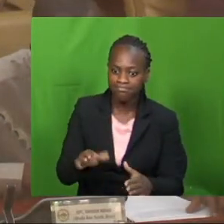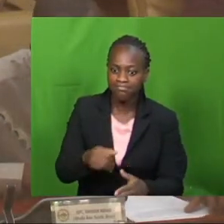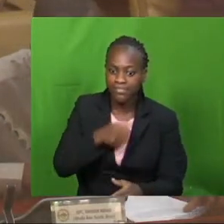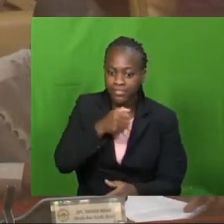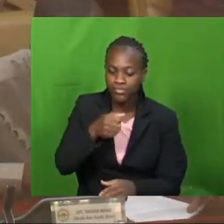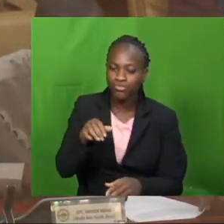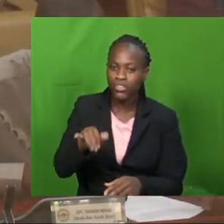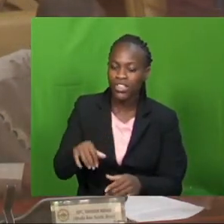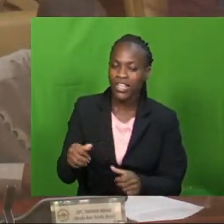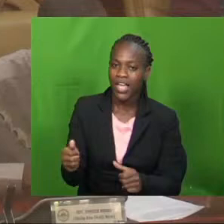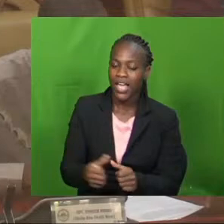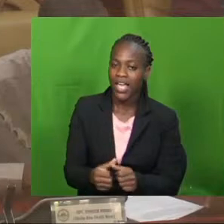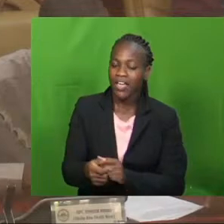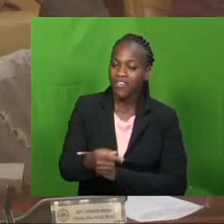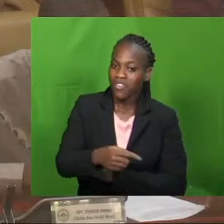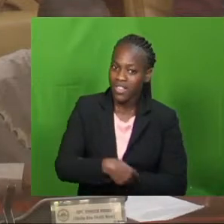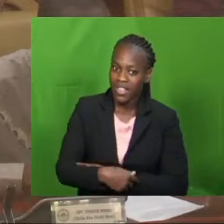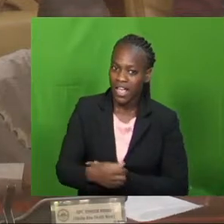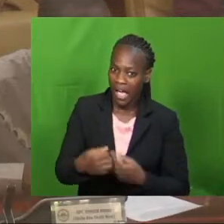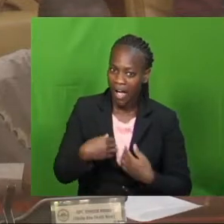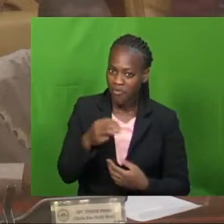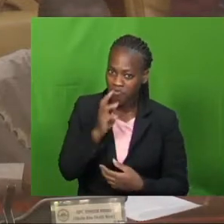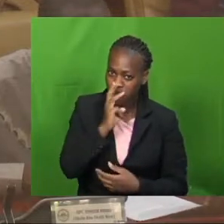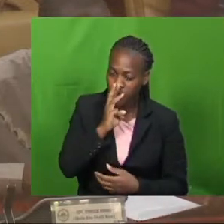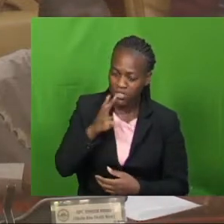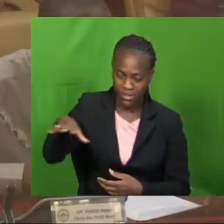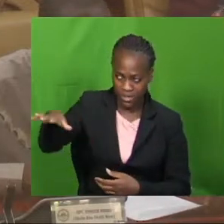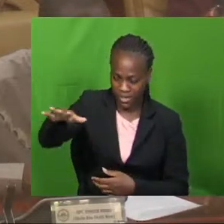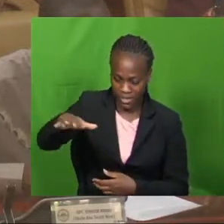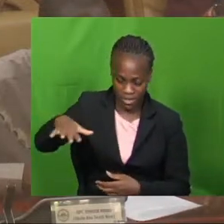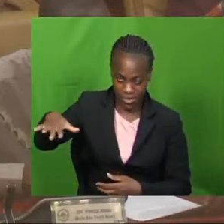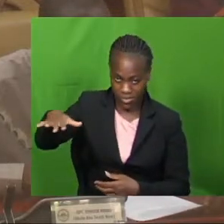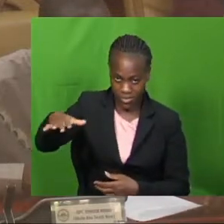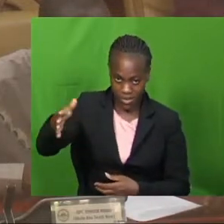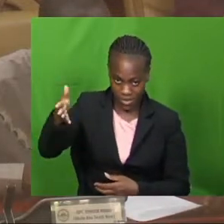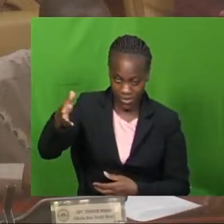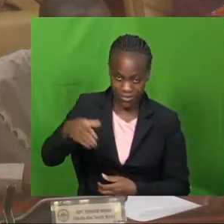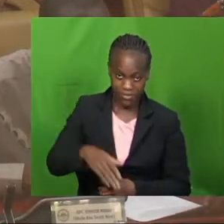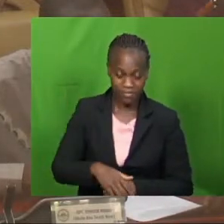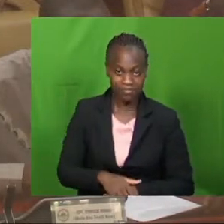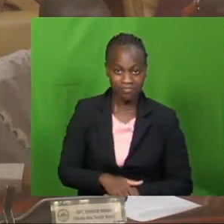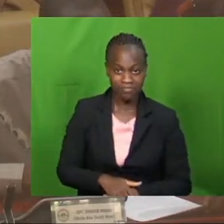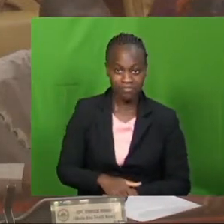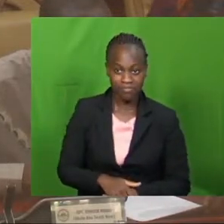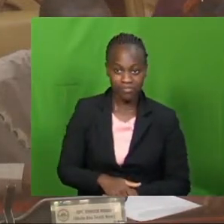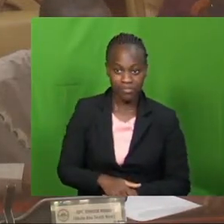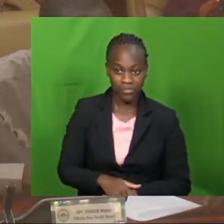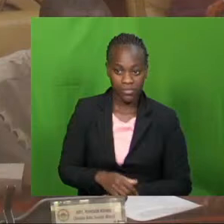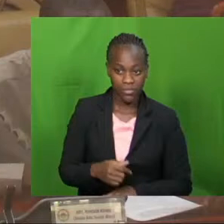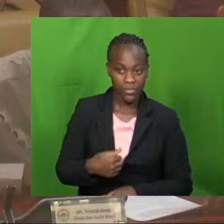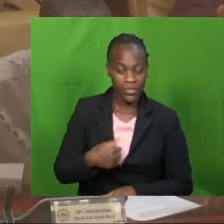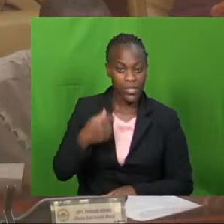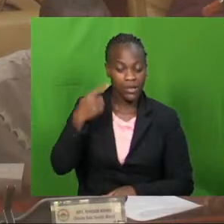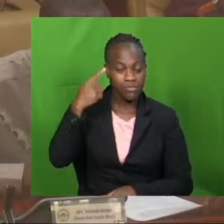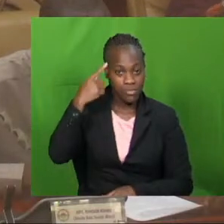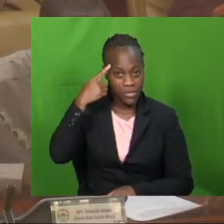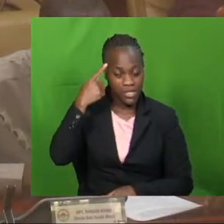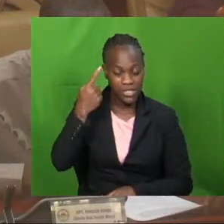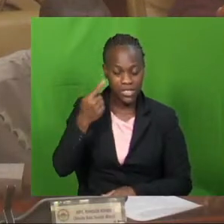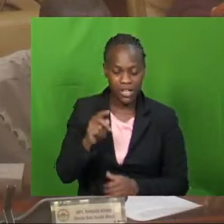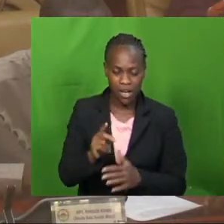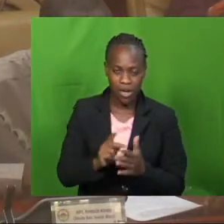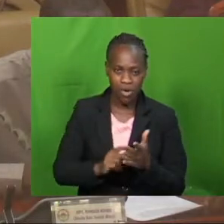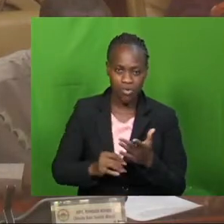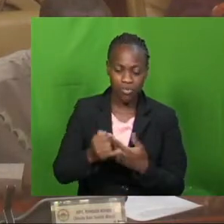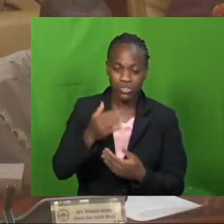water delivery can be assured over time. So, Mr. Speaker, I think that this is a good